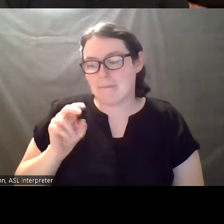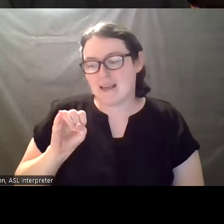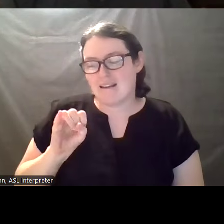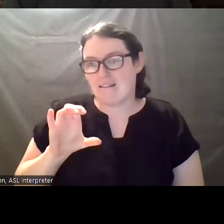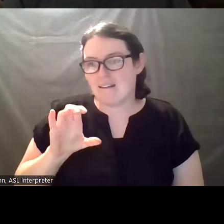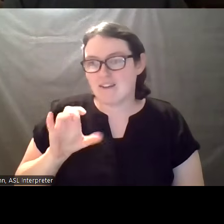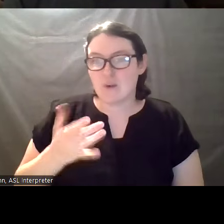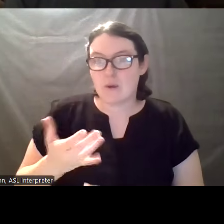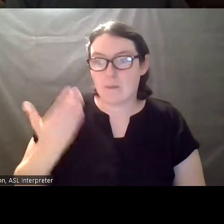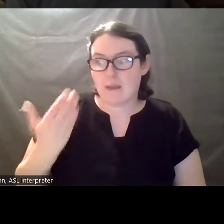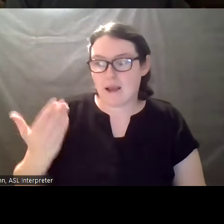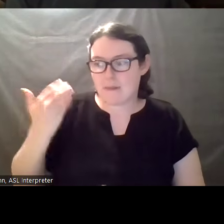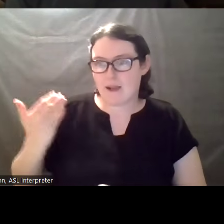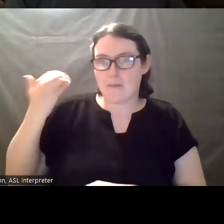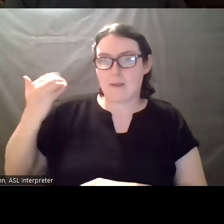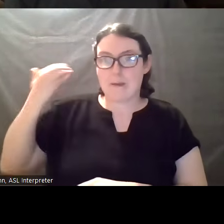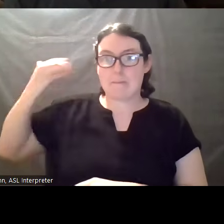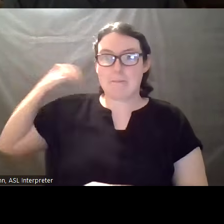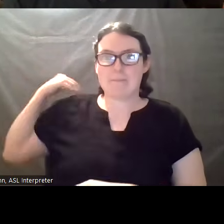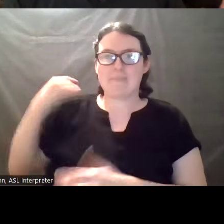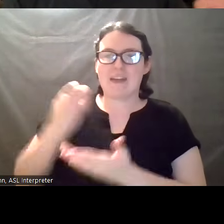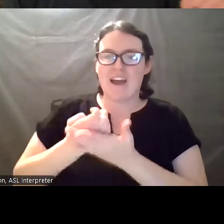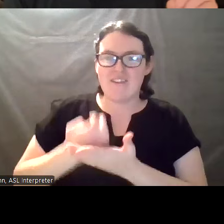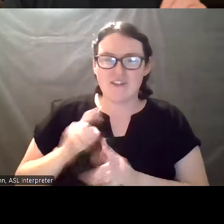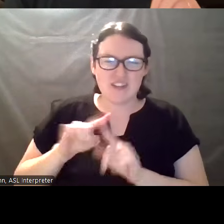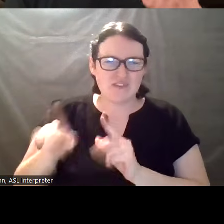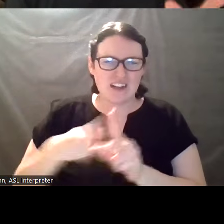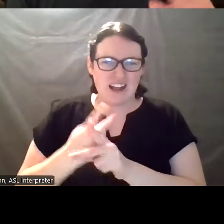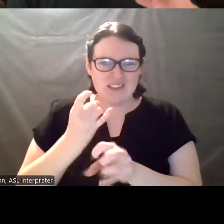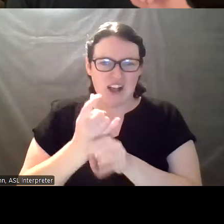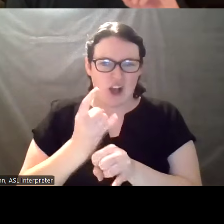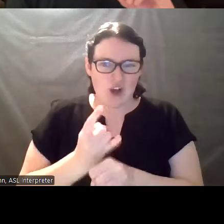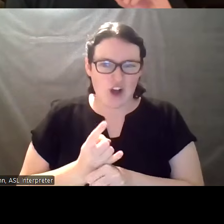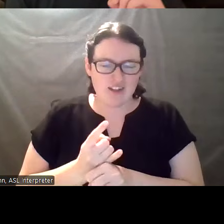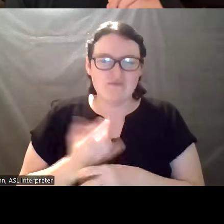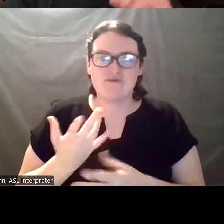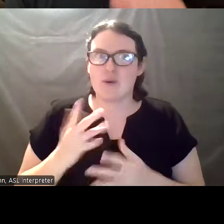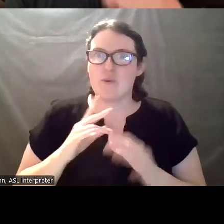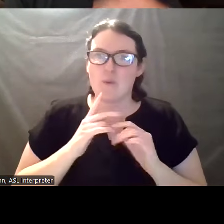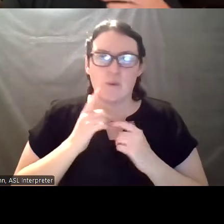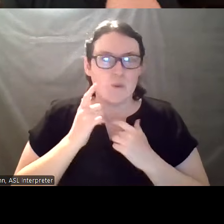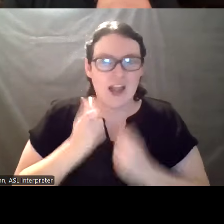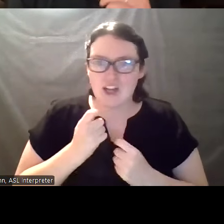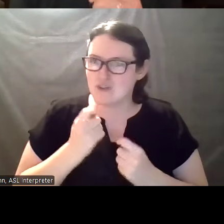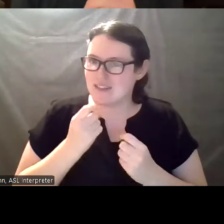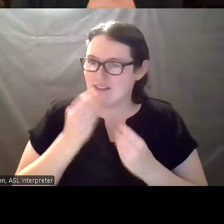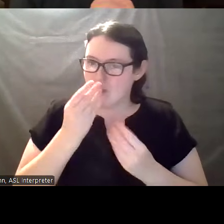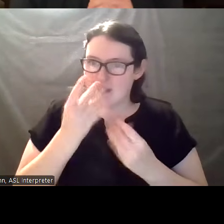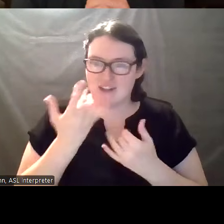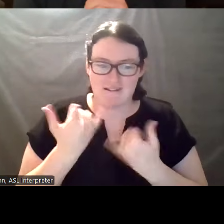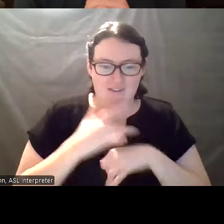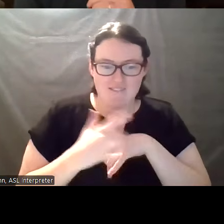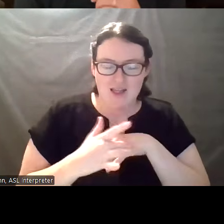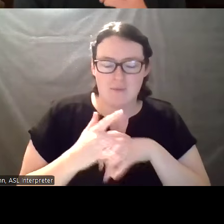earlier evidence for alcohol in different parts of the world. And so we're getting all kinds of interesting information about the very earliest days of